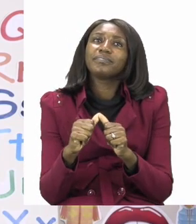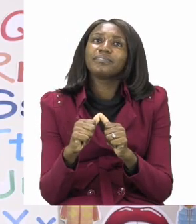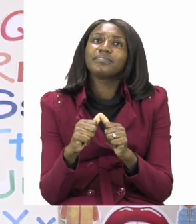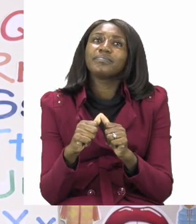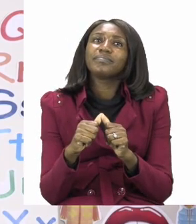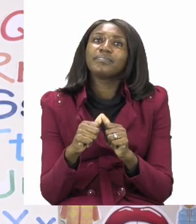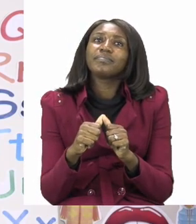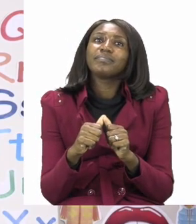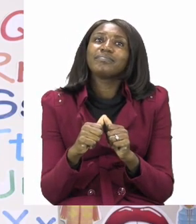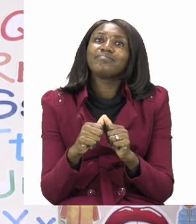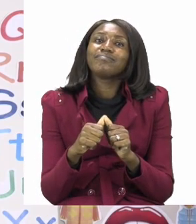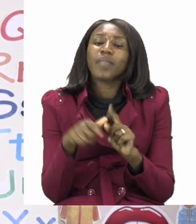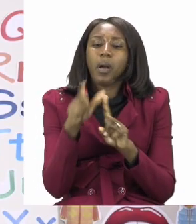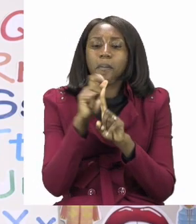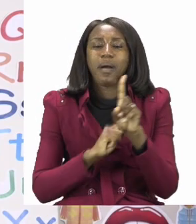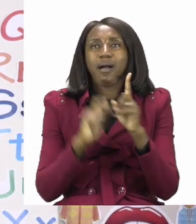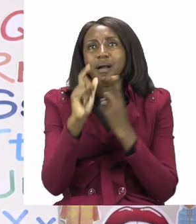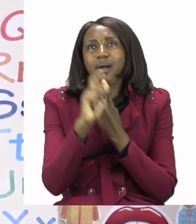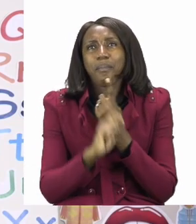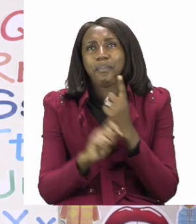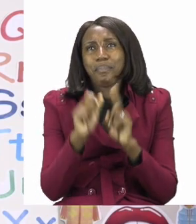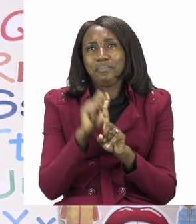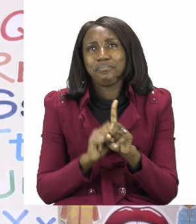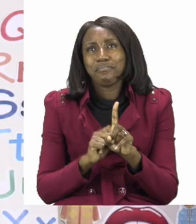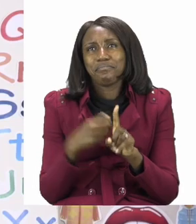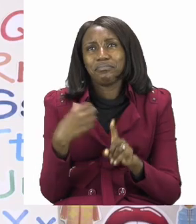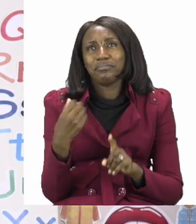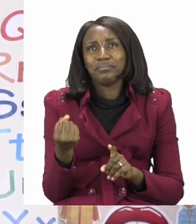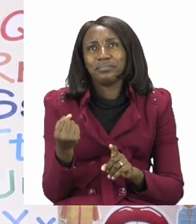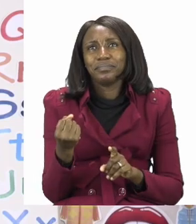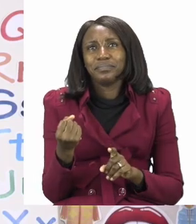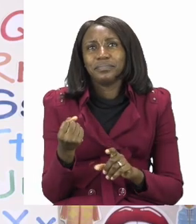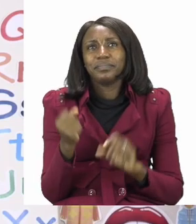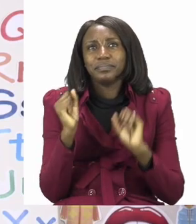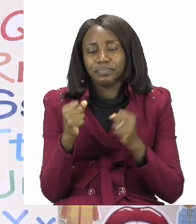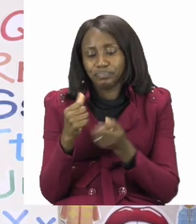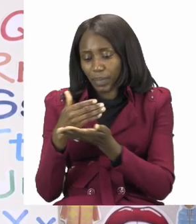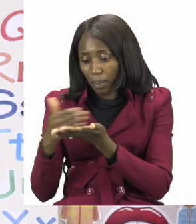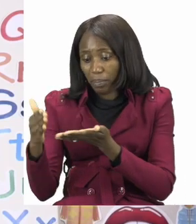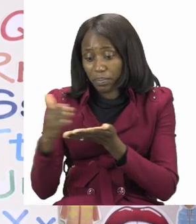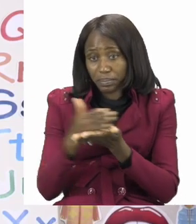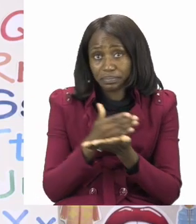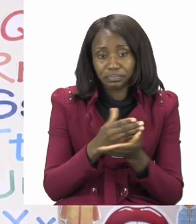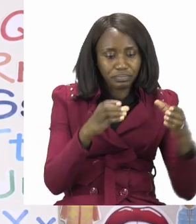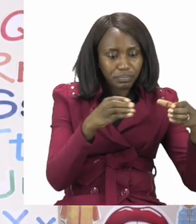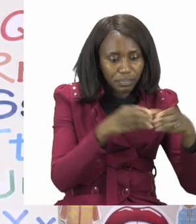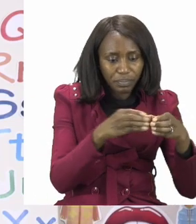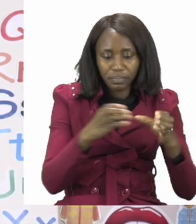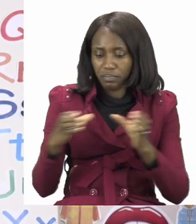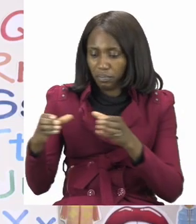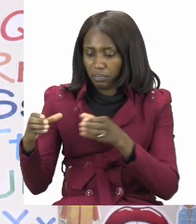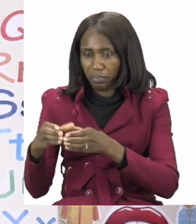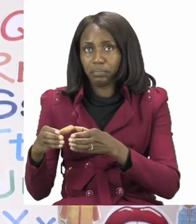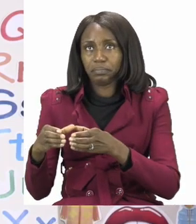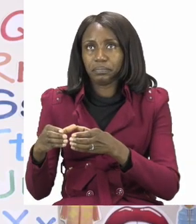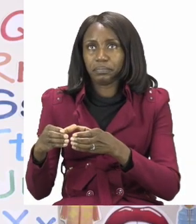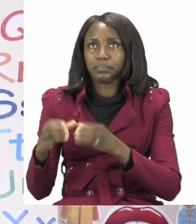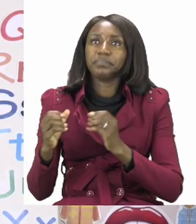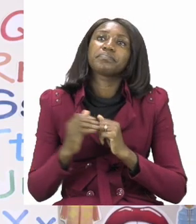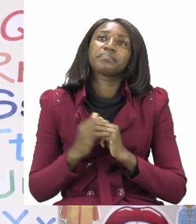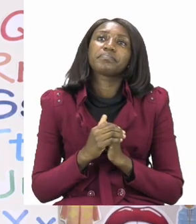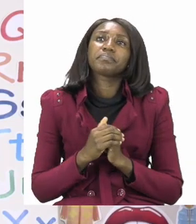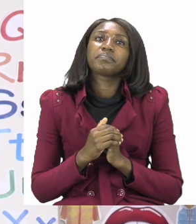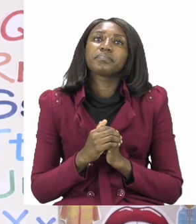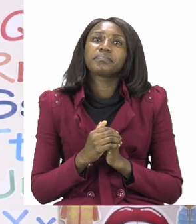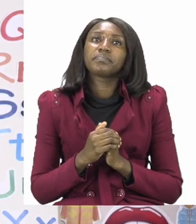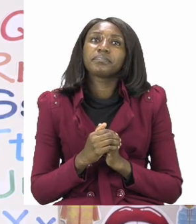some juicy bananas. Remember, we need 2 circles to share because we're sharing them by